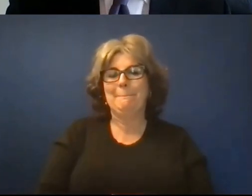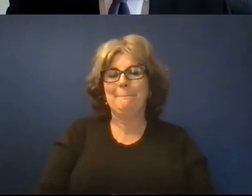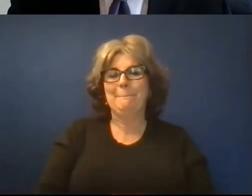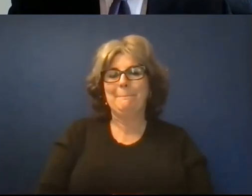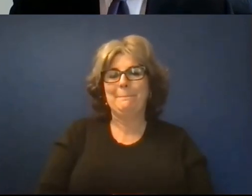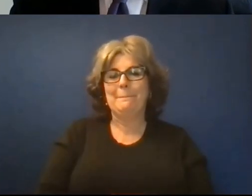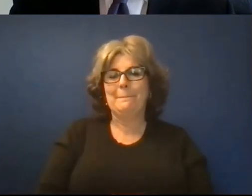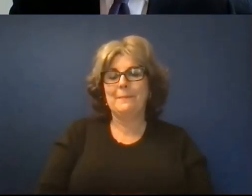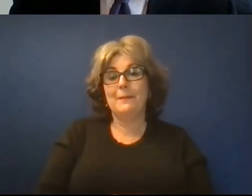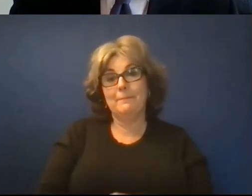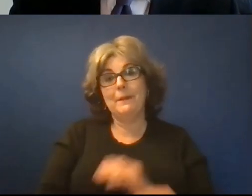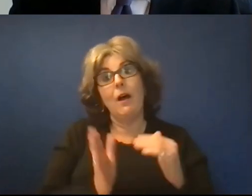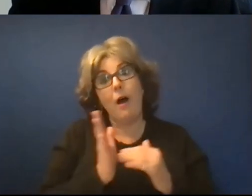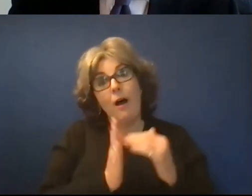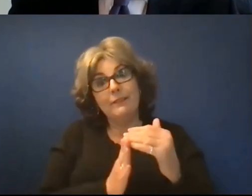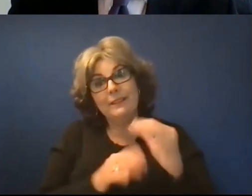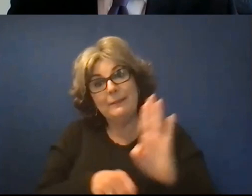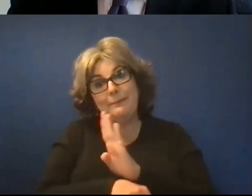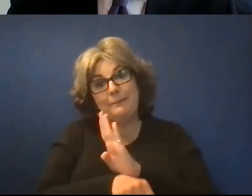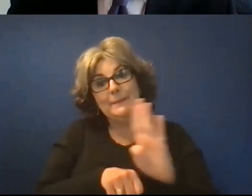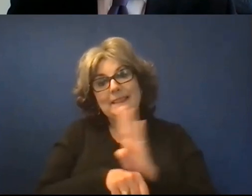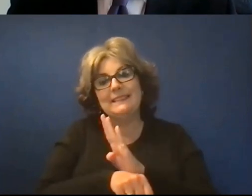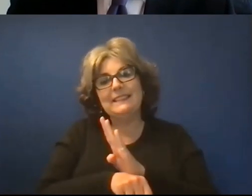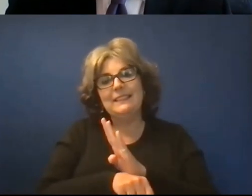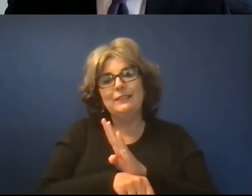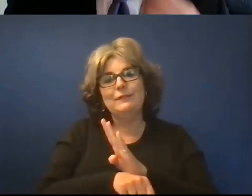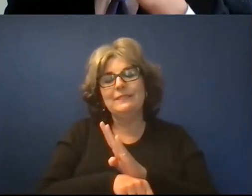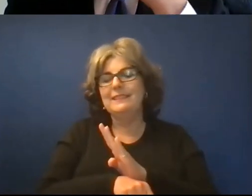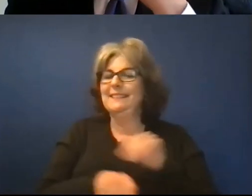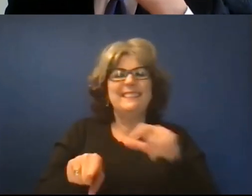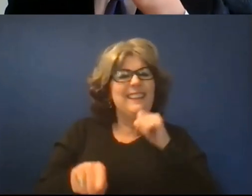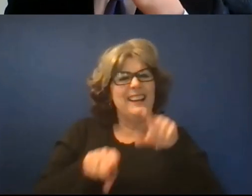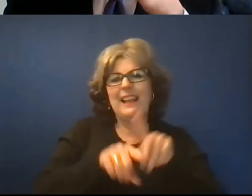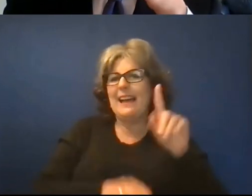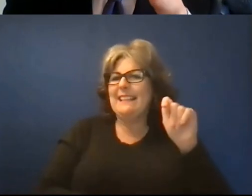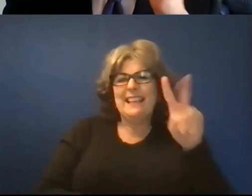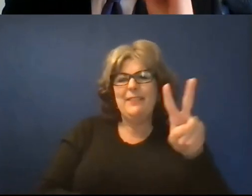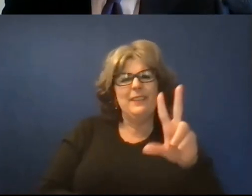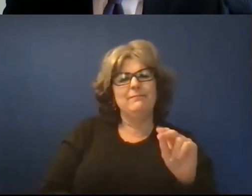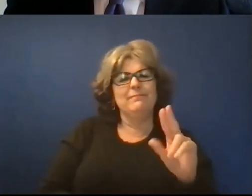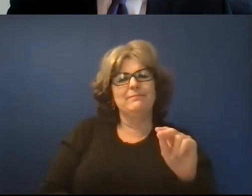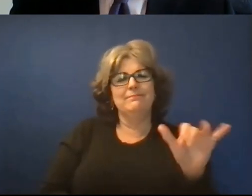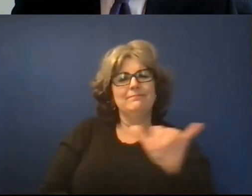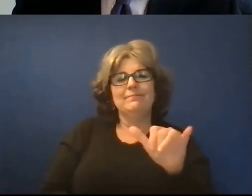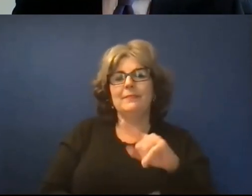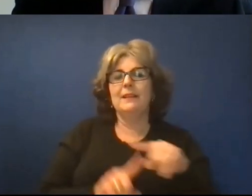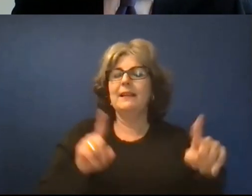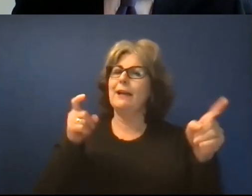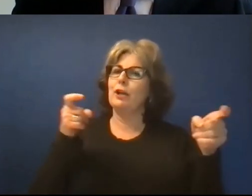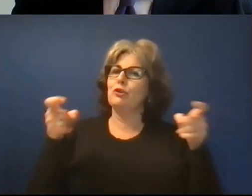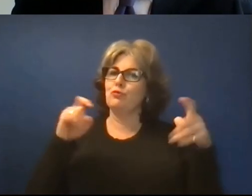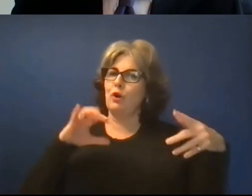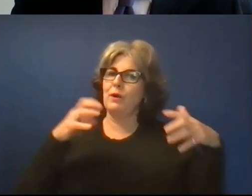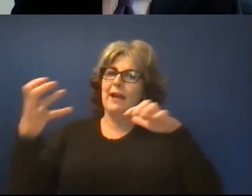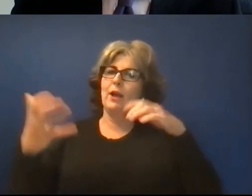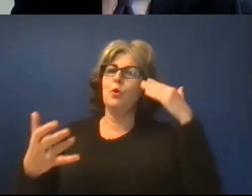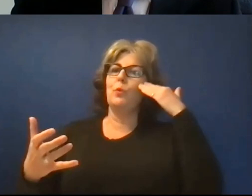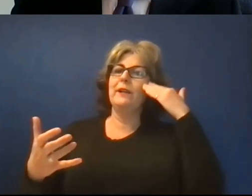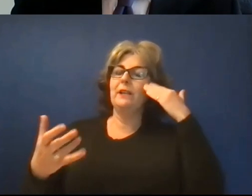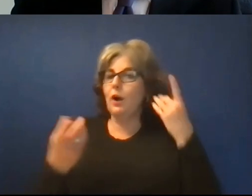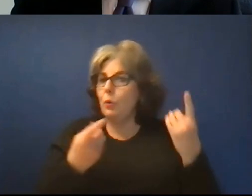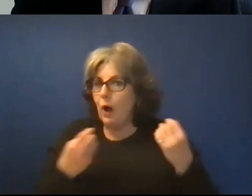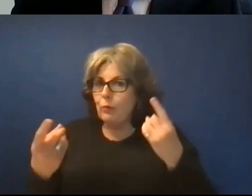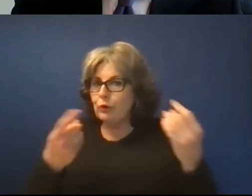A lot of times, yes, but probably not quite what you see on TV. It's a it's a controlled chaos. We all know what we're